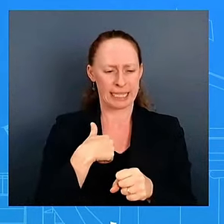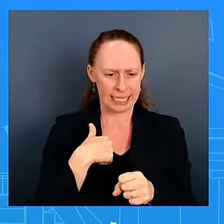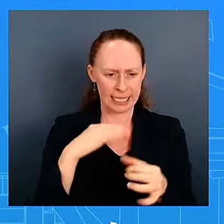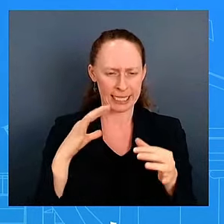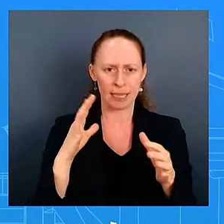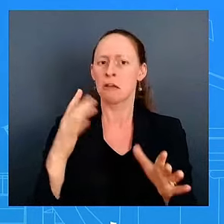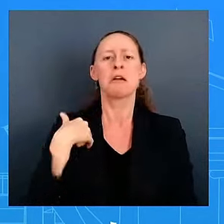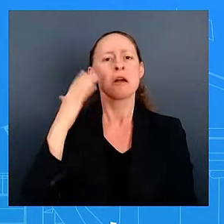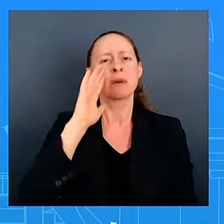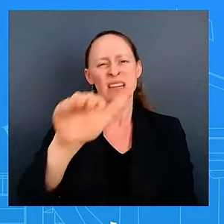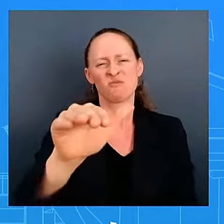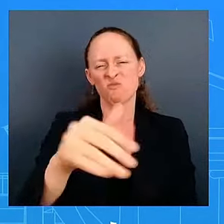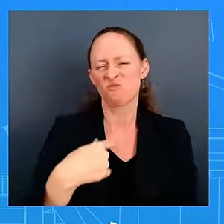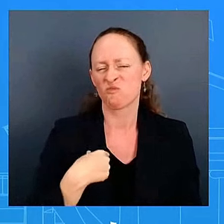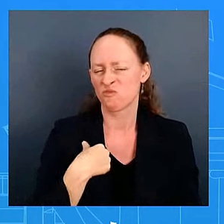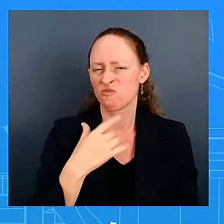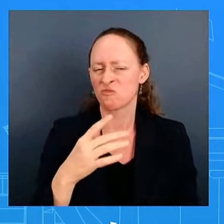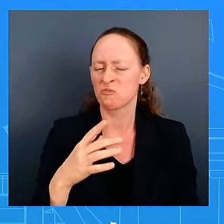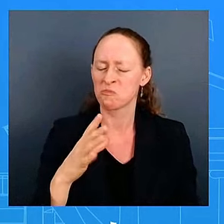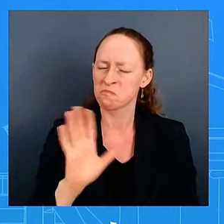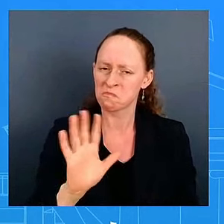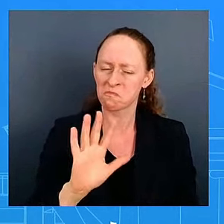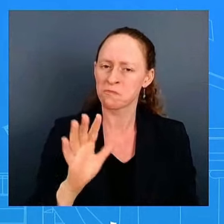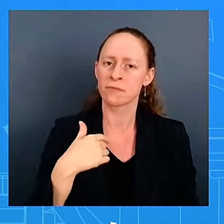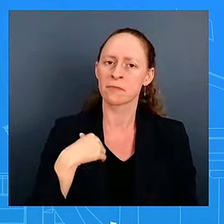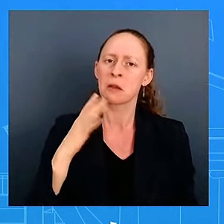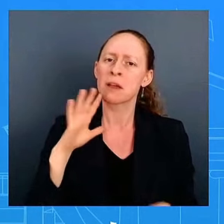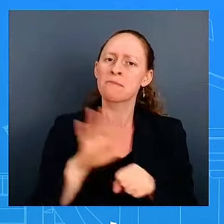Hence the letter for Dr. O'Connor, right? And so